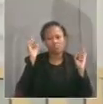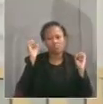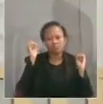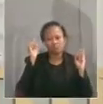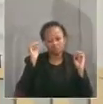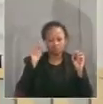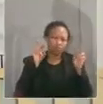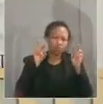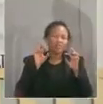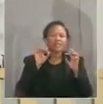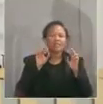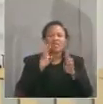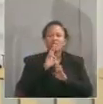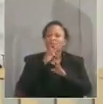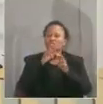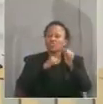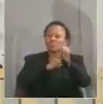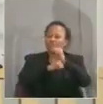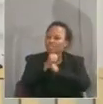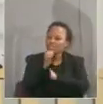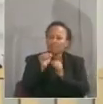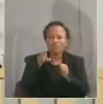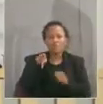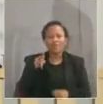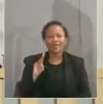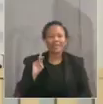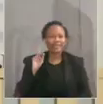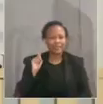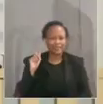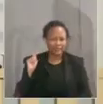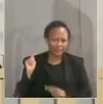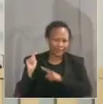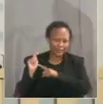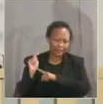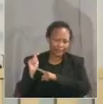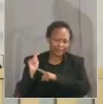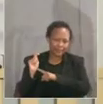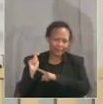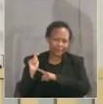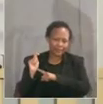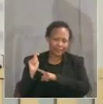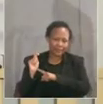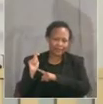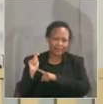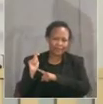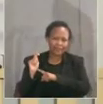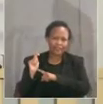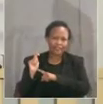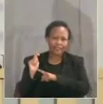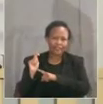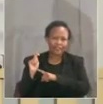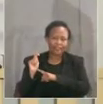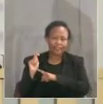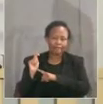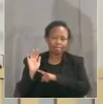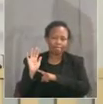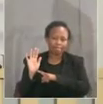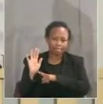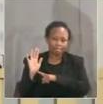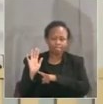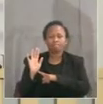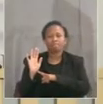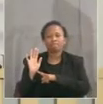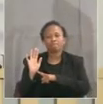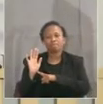reporting structures of the political killings task team, as it's always, or